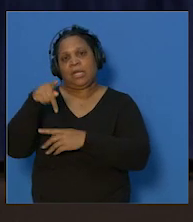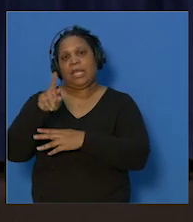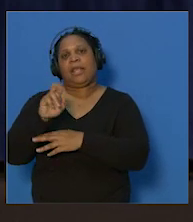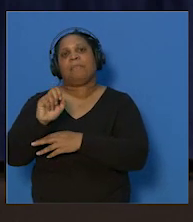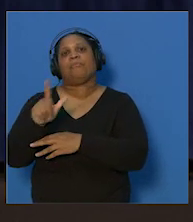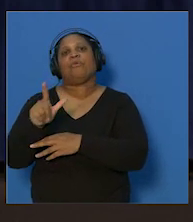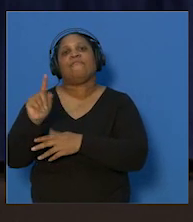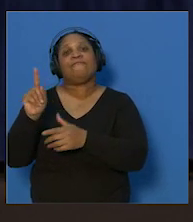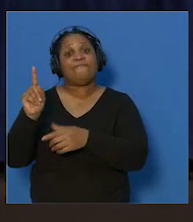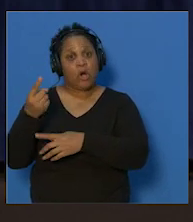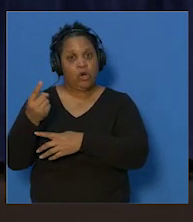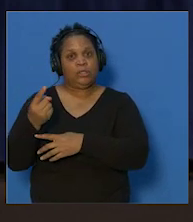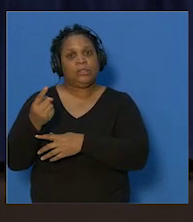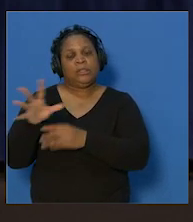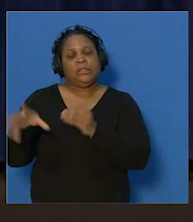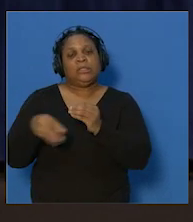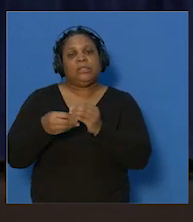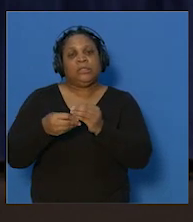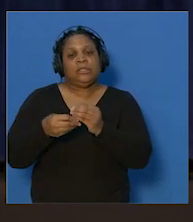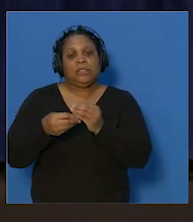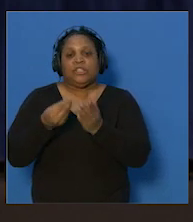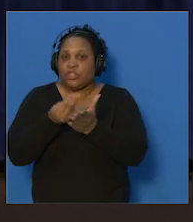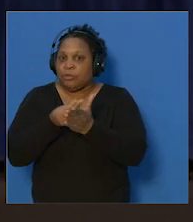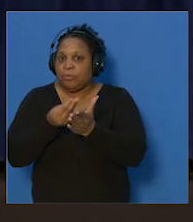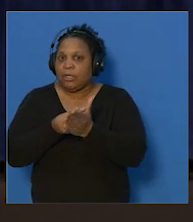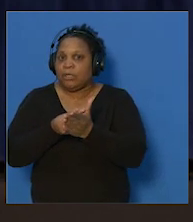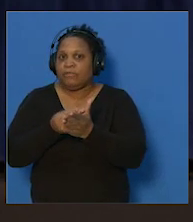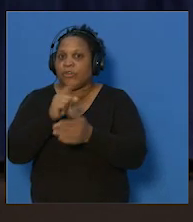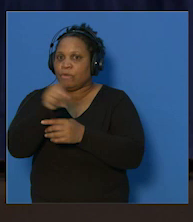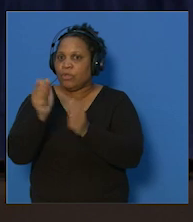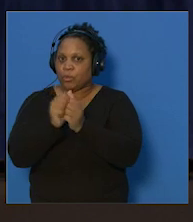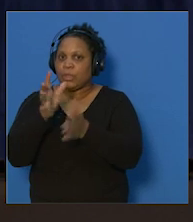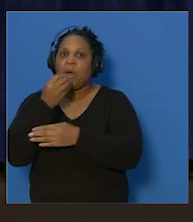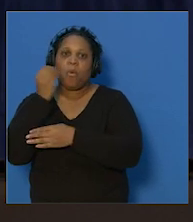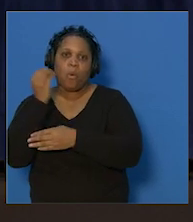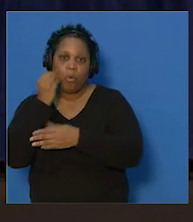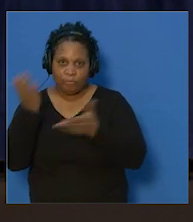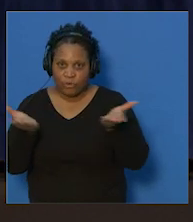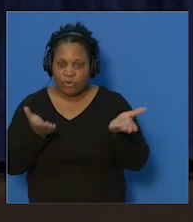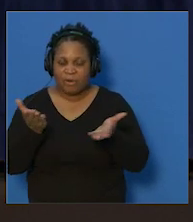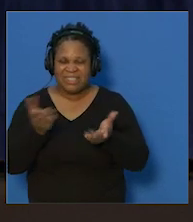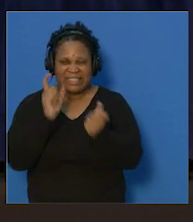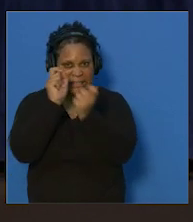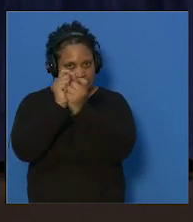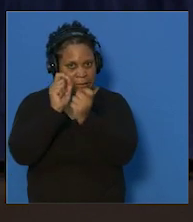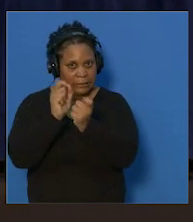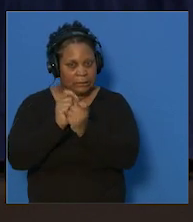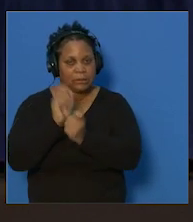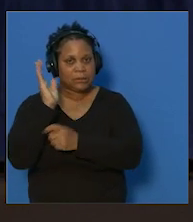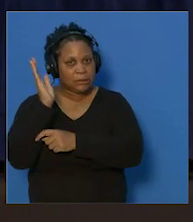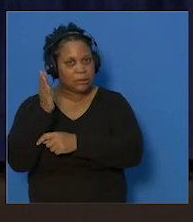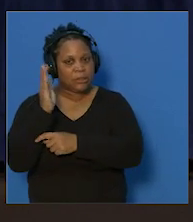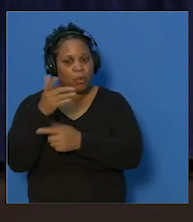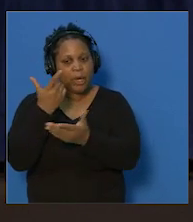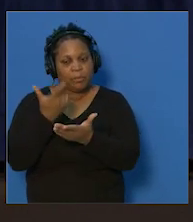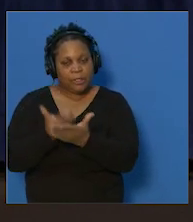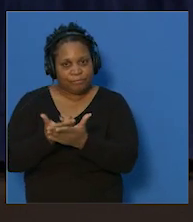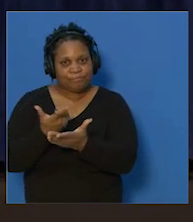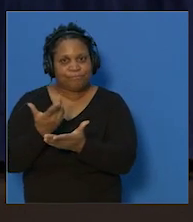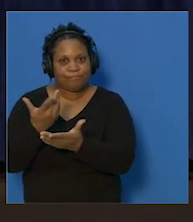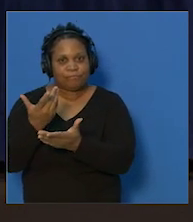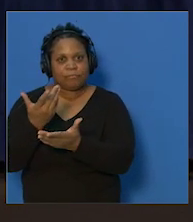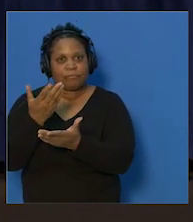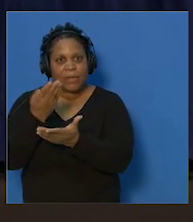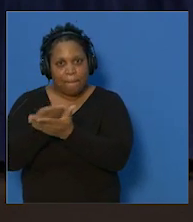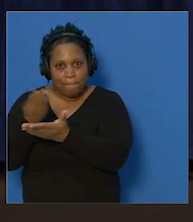was additional provision in that budget for homeless services. And we spoke very specifically about that when we laid out our budget. Those type of